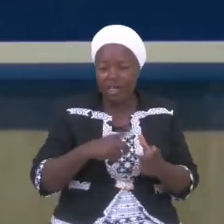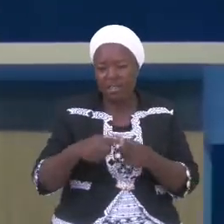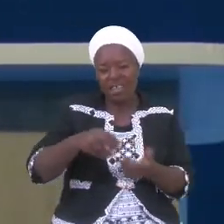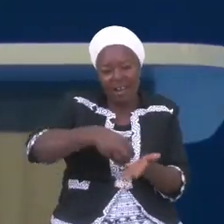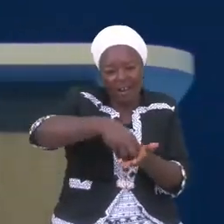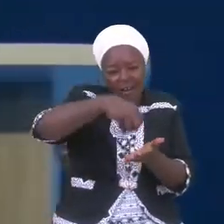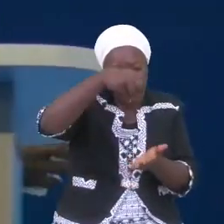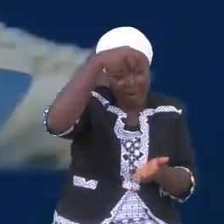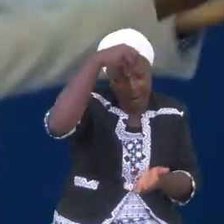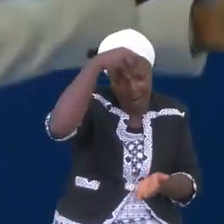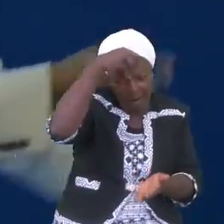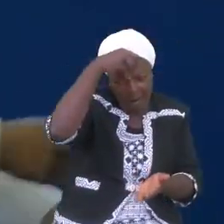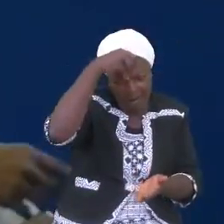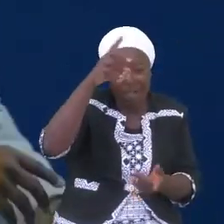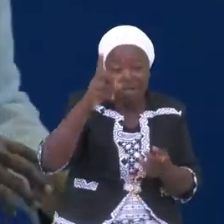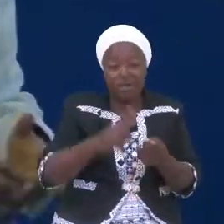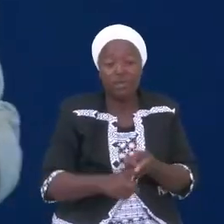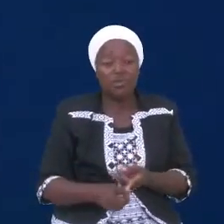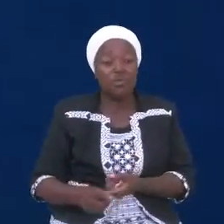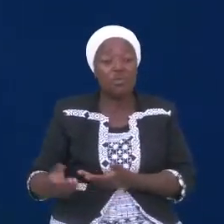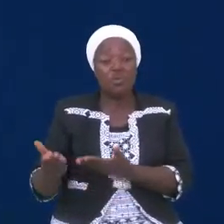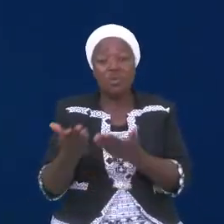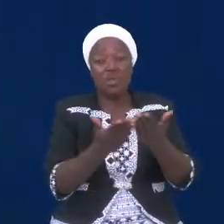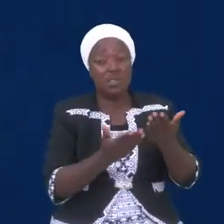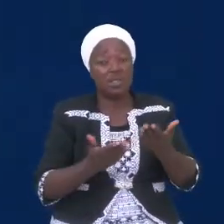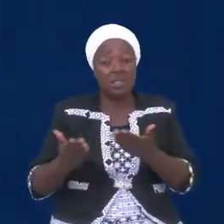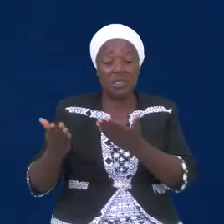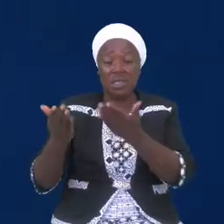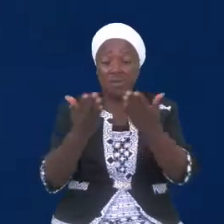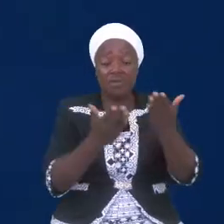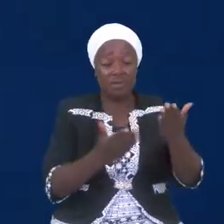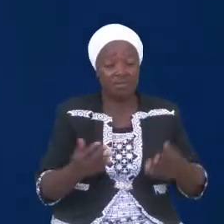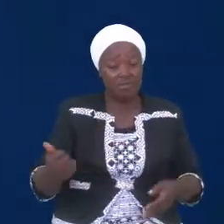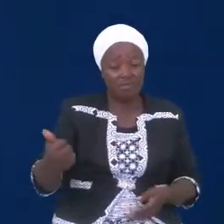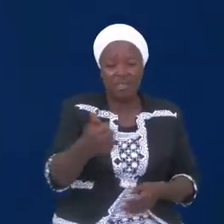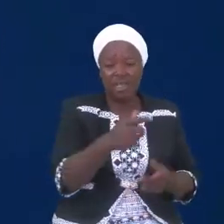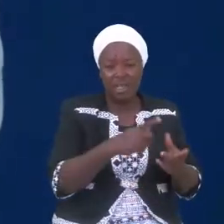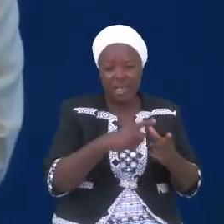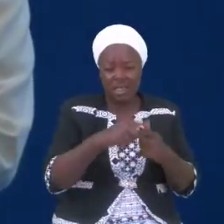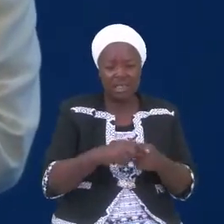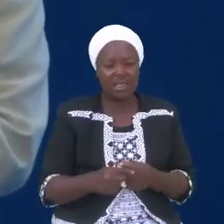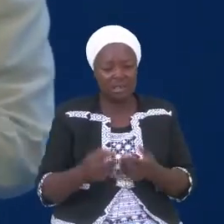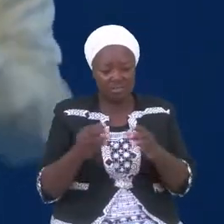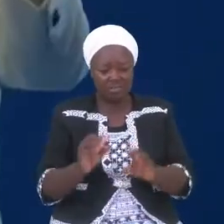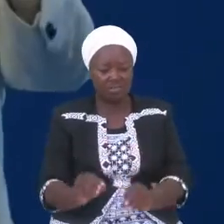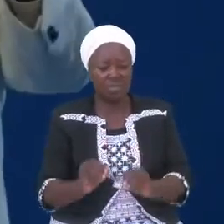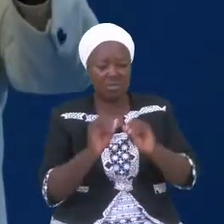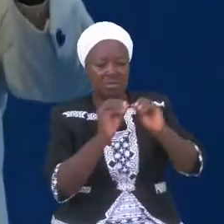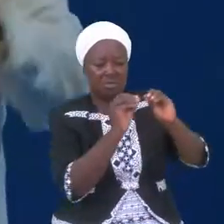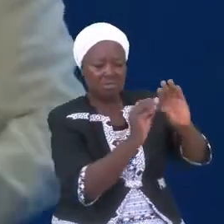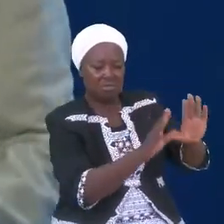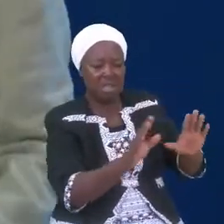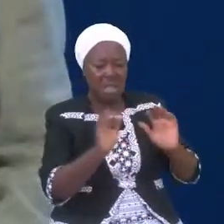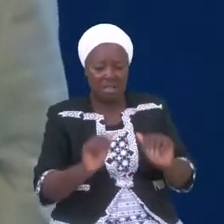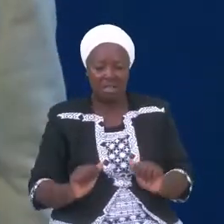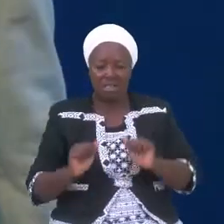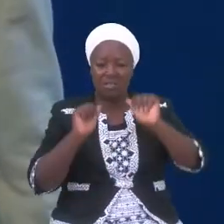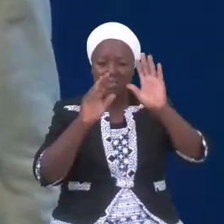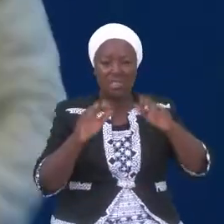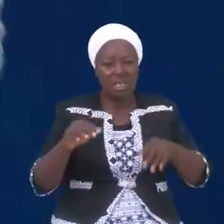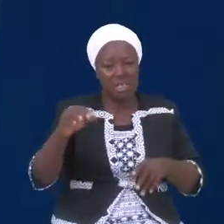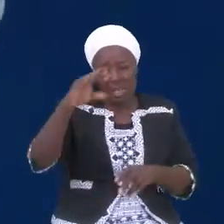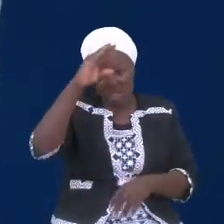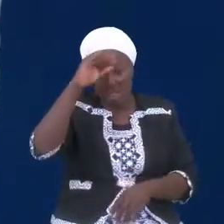learned to sacrifice for them. Handed over his life, her life, to the